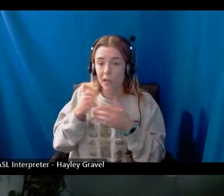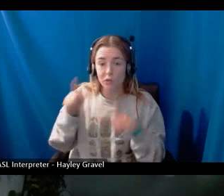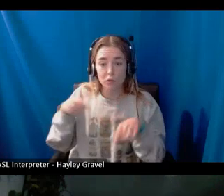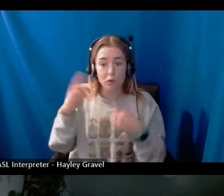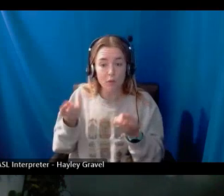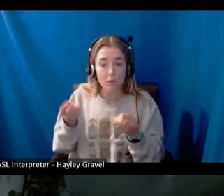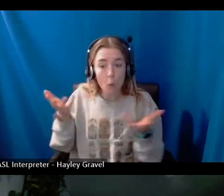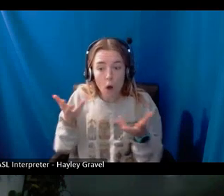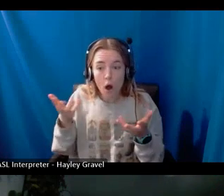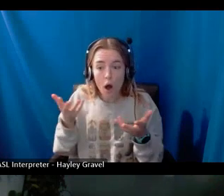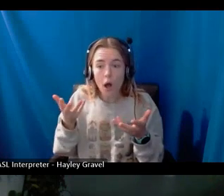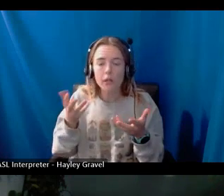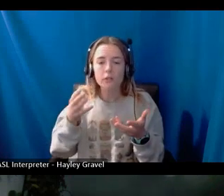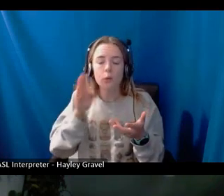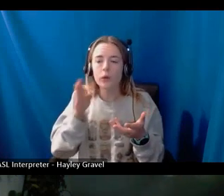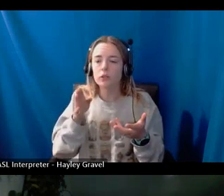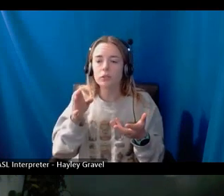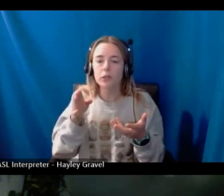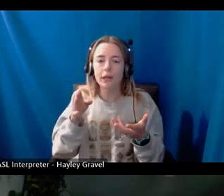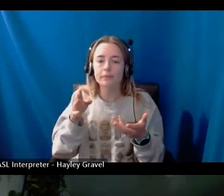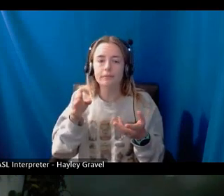Okay.